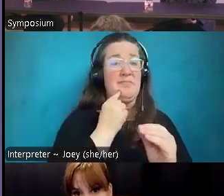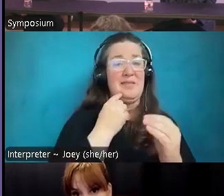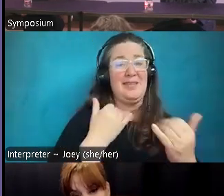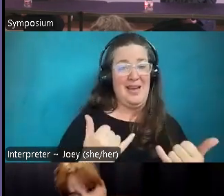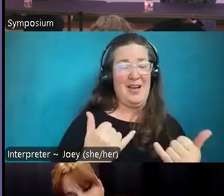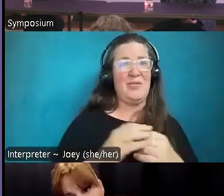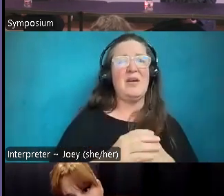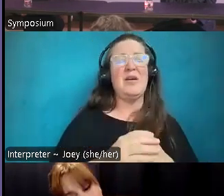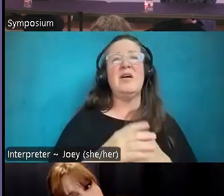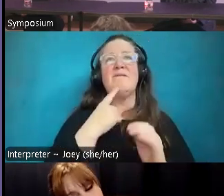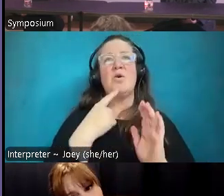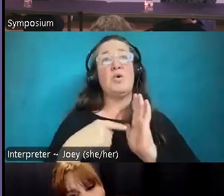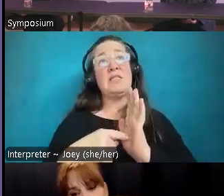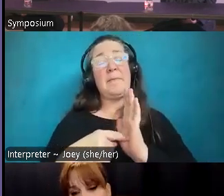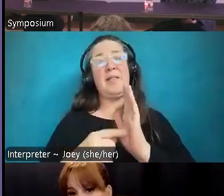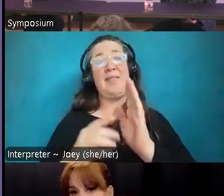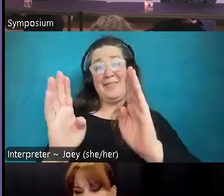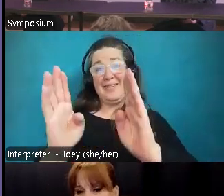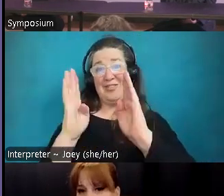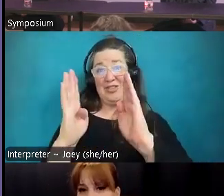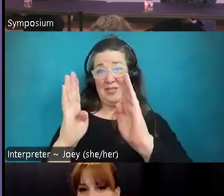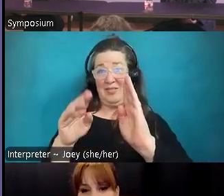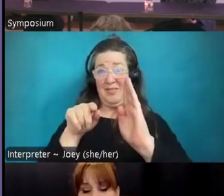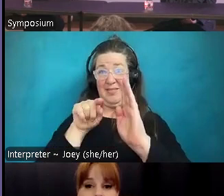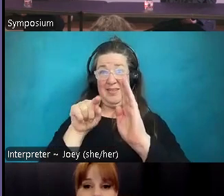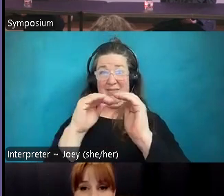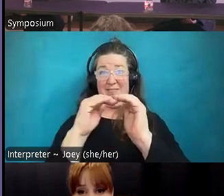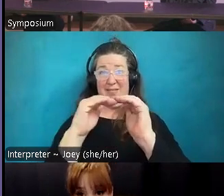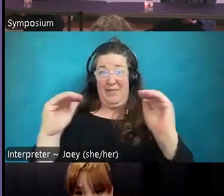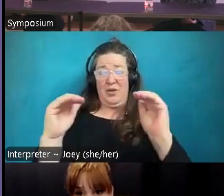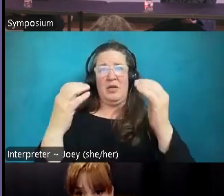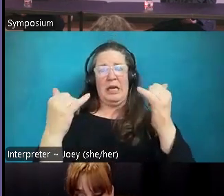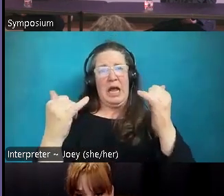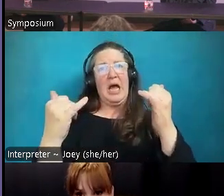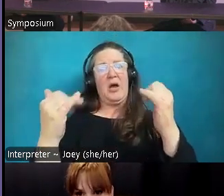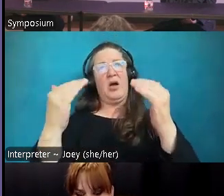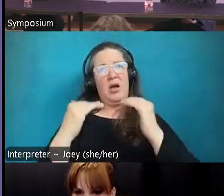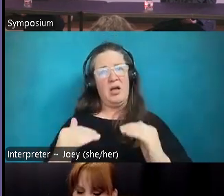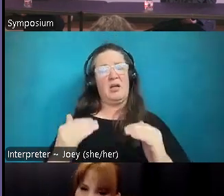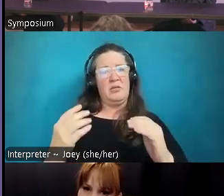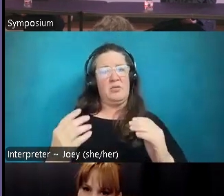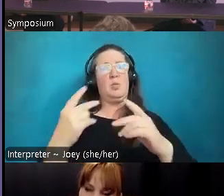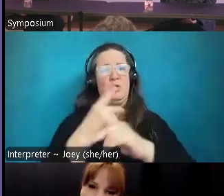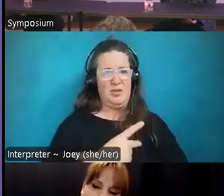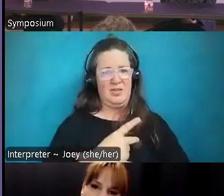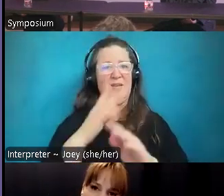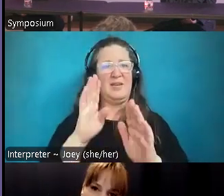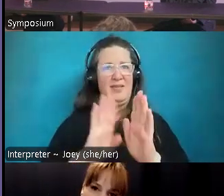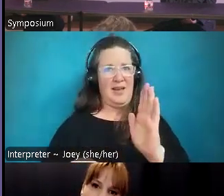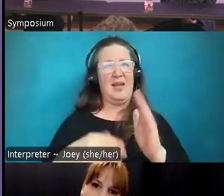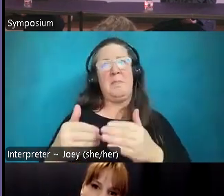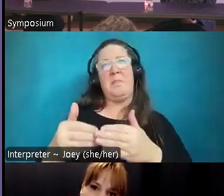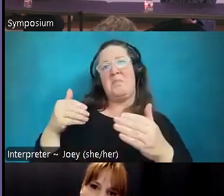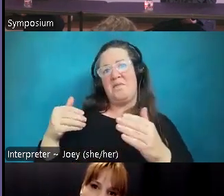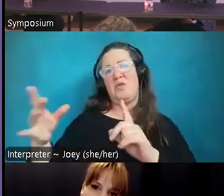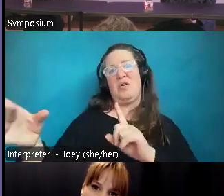I'll just say, was at this level, and now you're noticing, boy, it's dropped lower than maybe somebody who pre-COVID had attention right